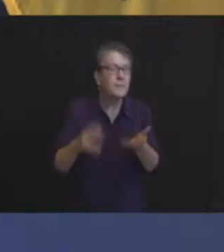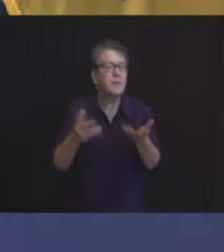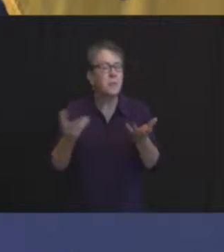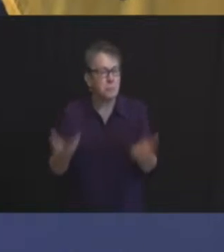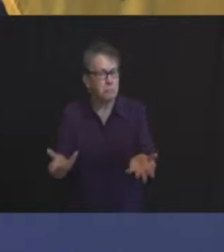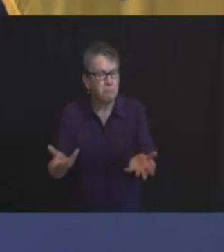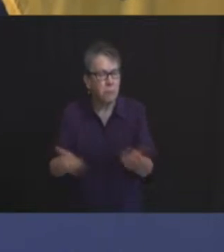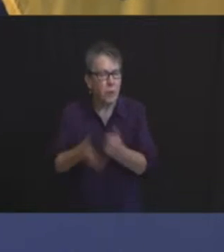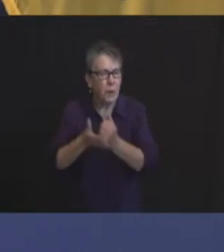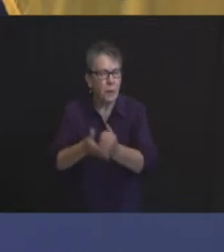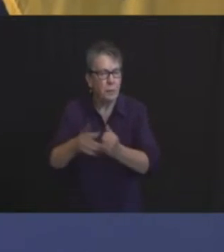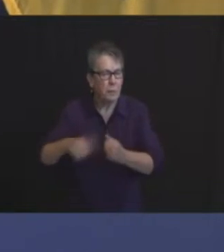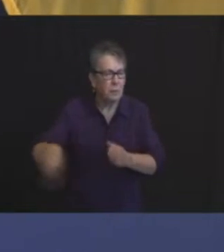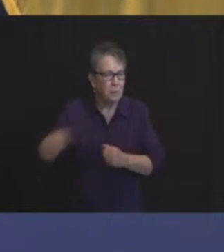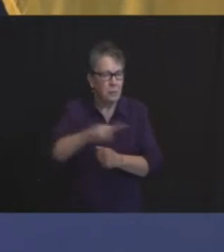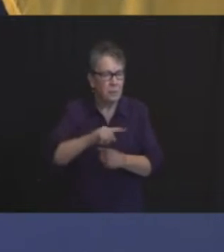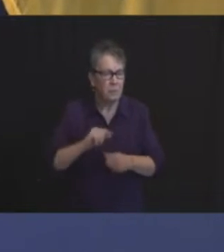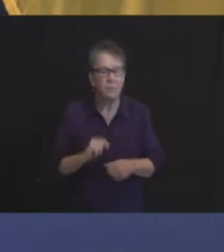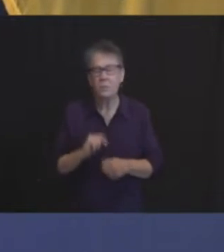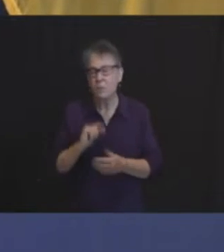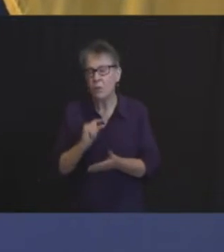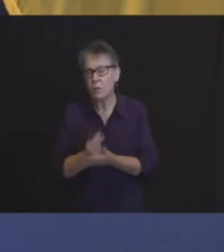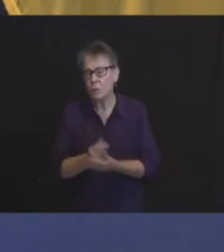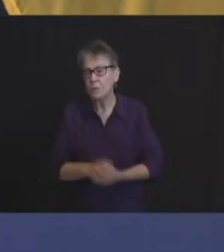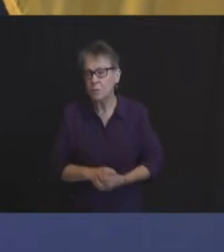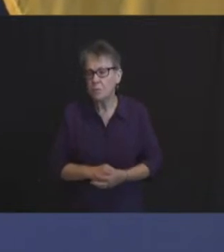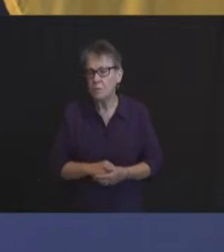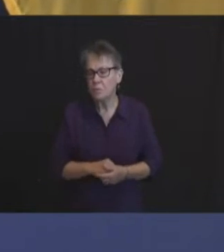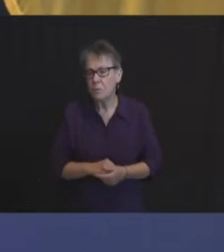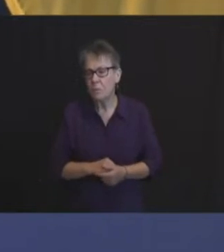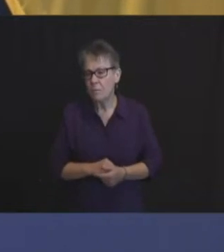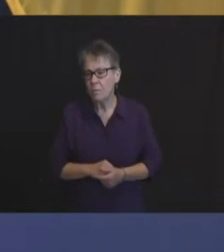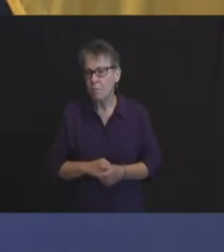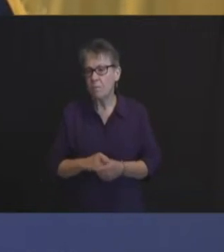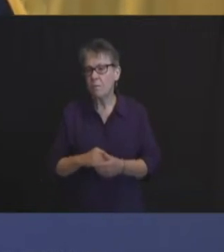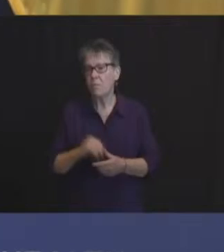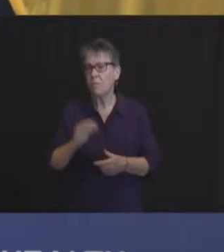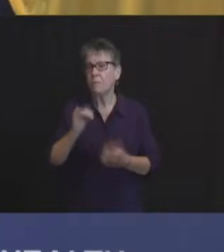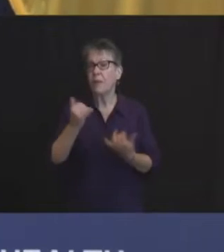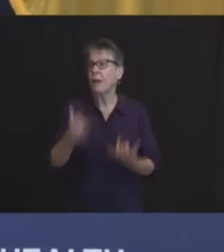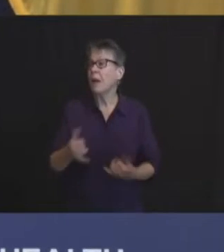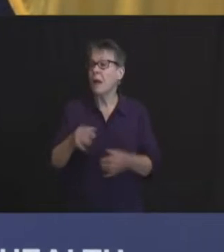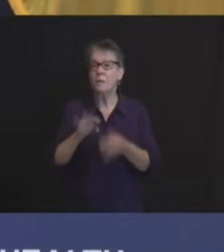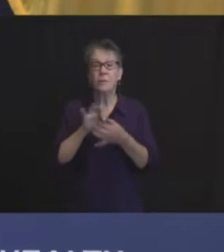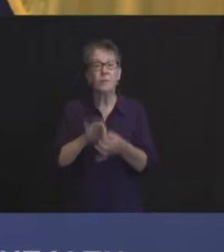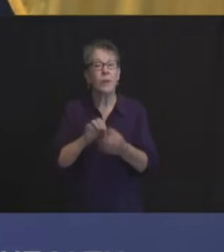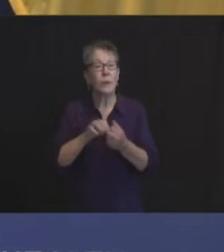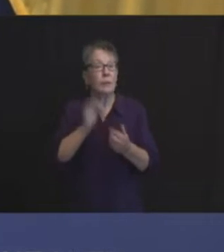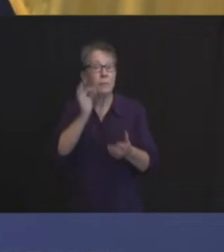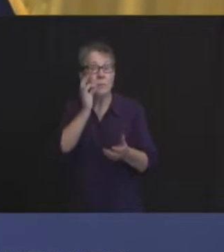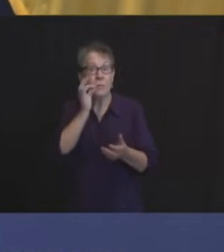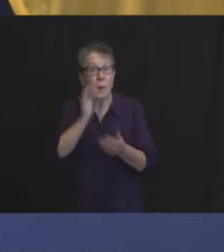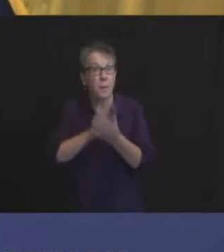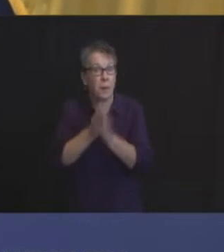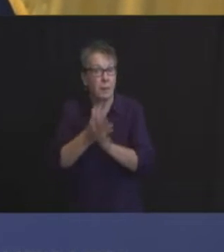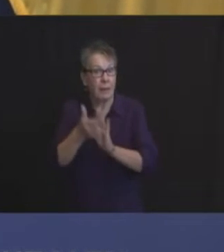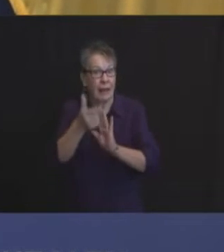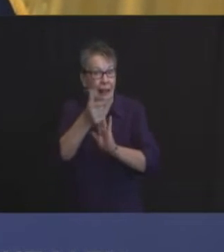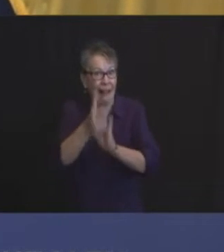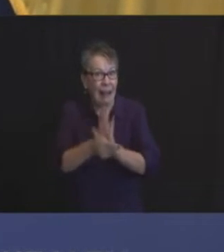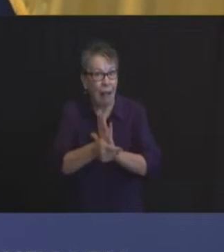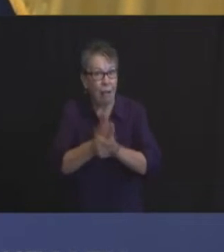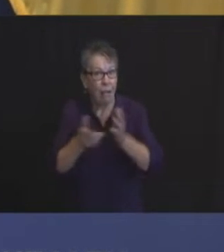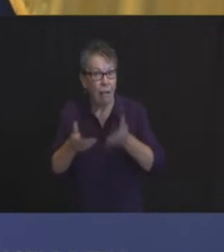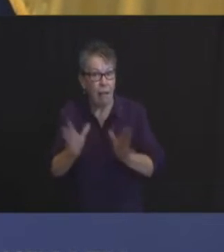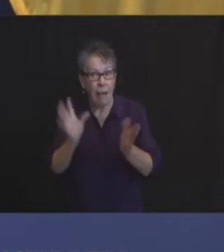weed, I would be in the following. I was asked this earlier. I'm still optimistic we're going to figure something out. I would just reiterate there are two